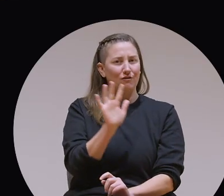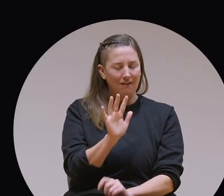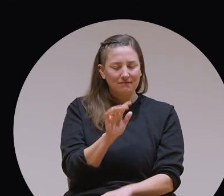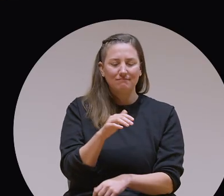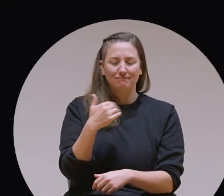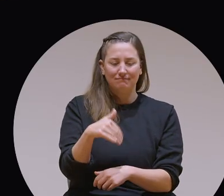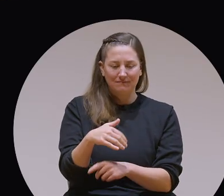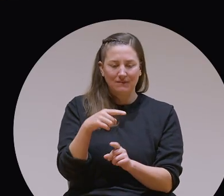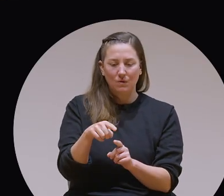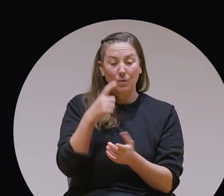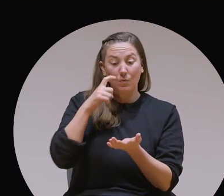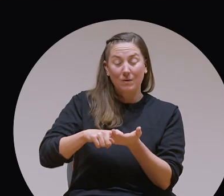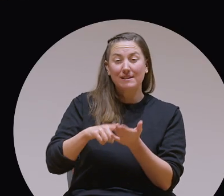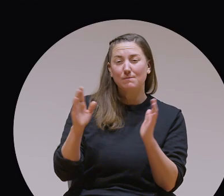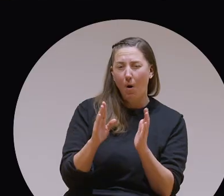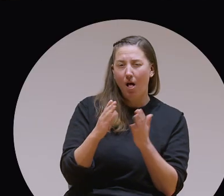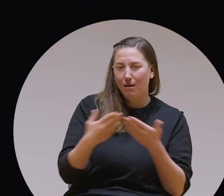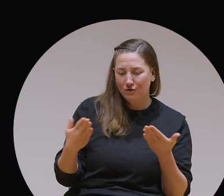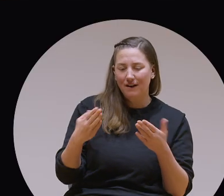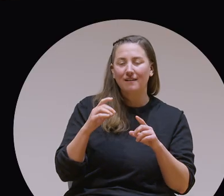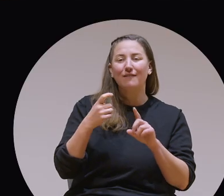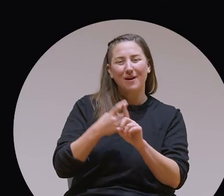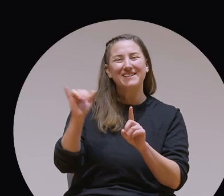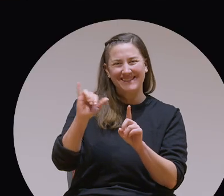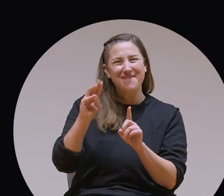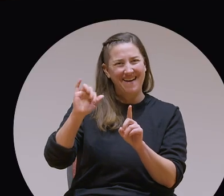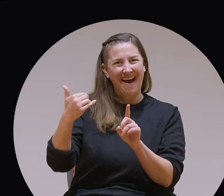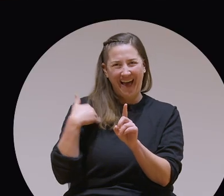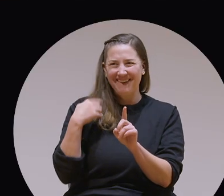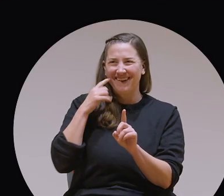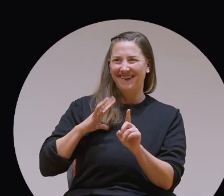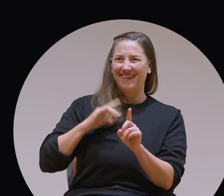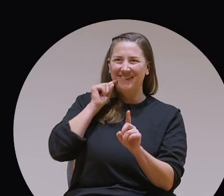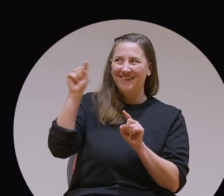notice upstairs here you have a small object from a beautiful object from the same palace.